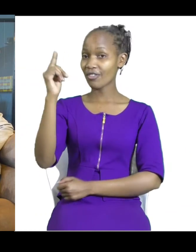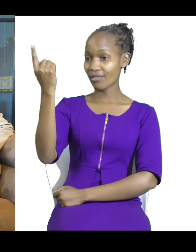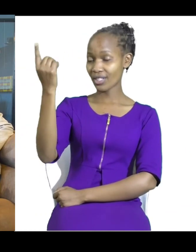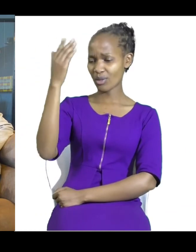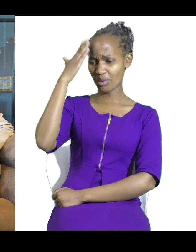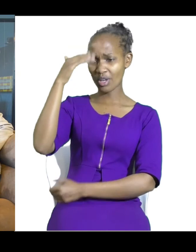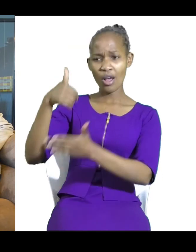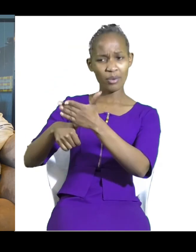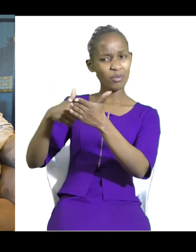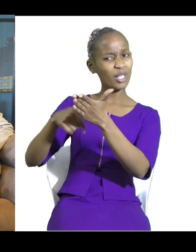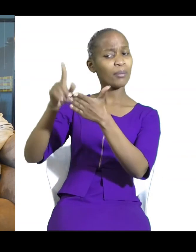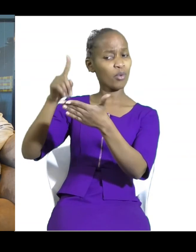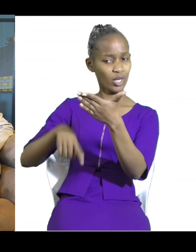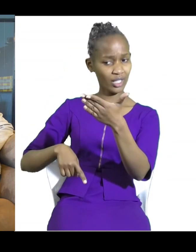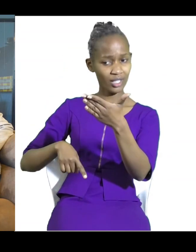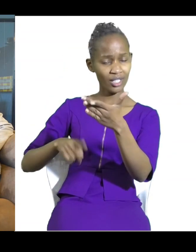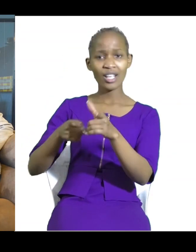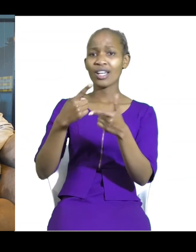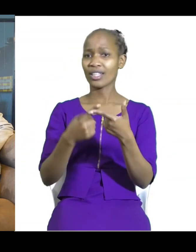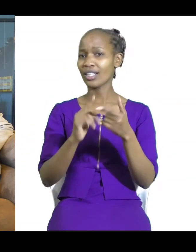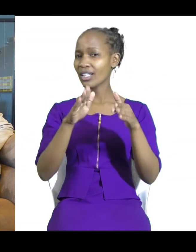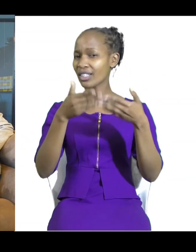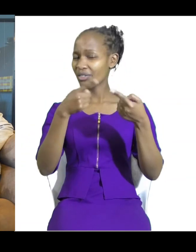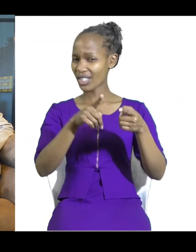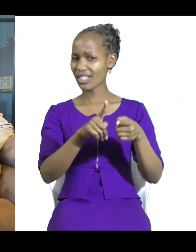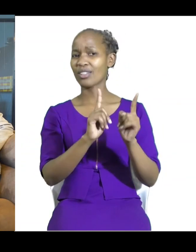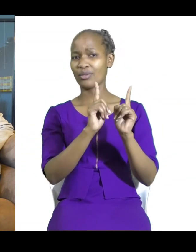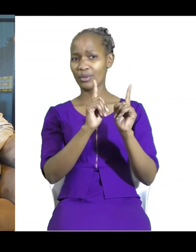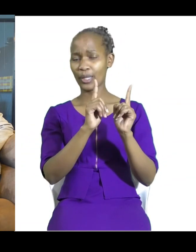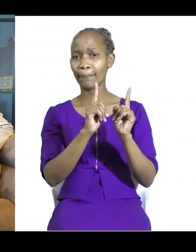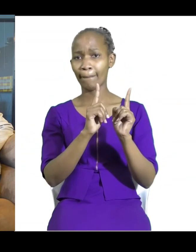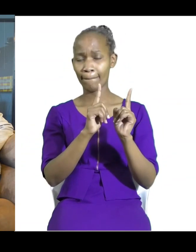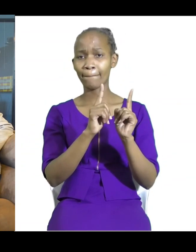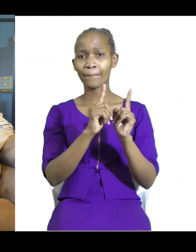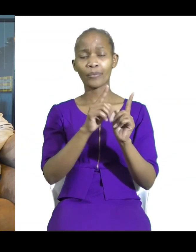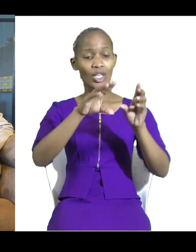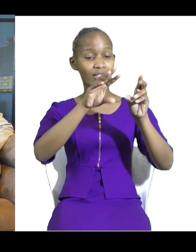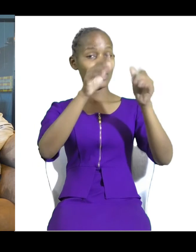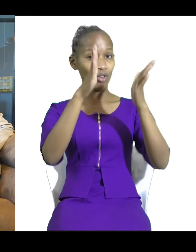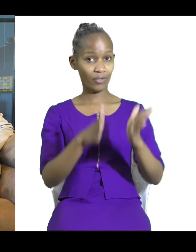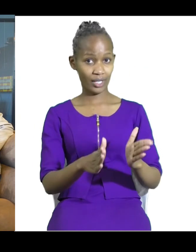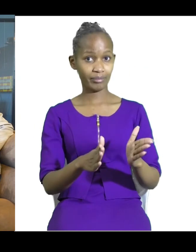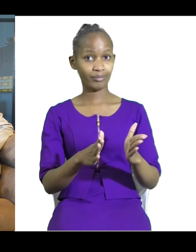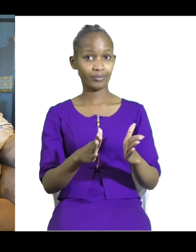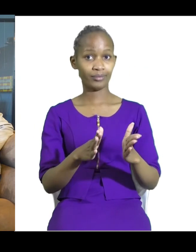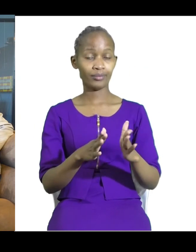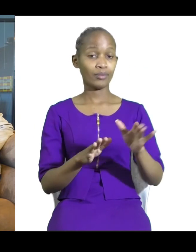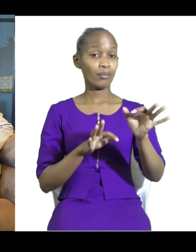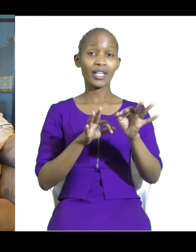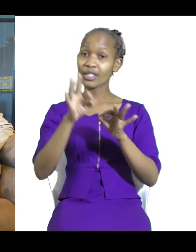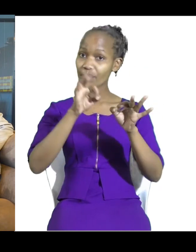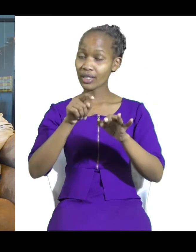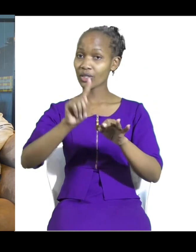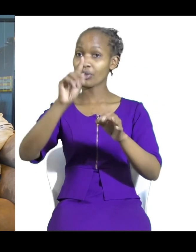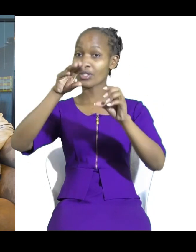should identify the problem, then come out, offer yourself as the problem solver by